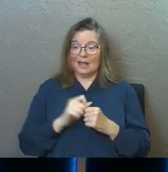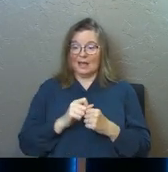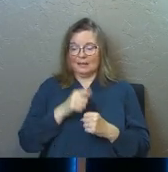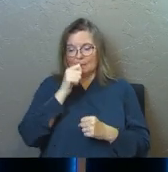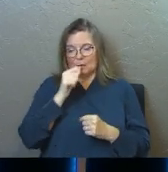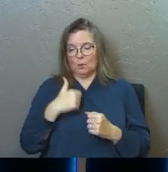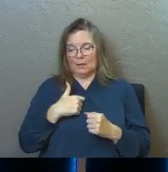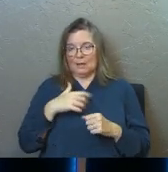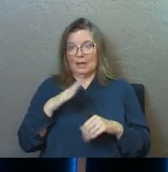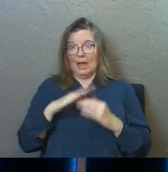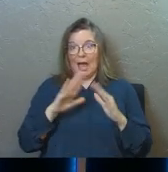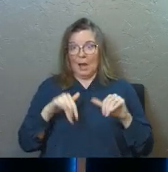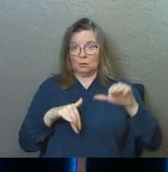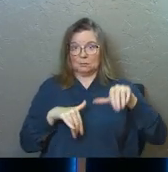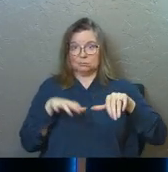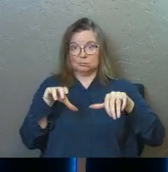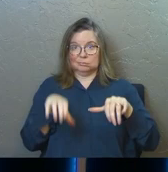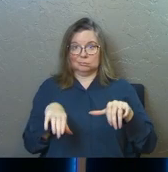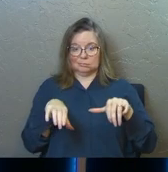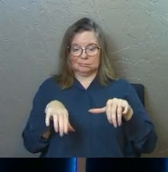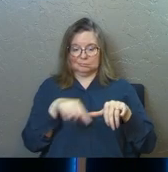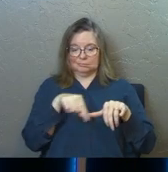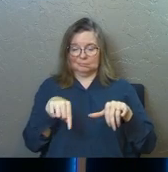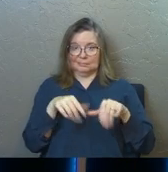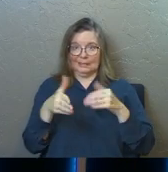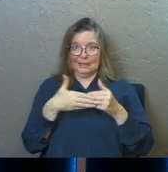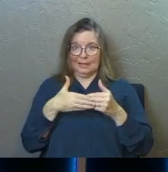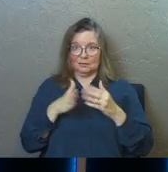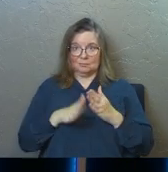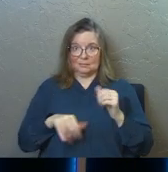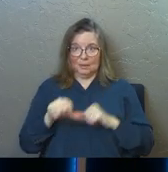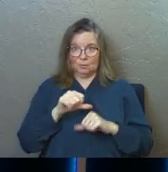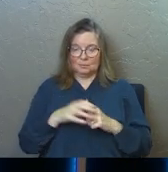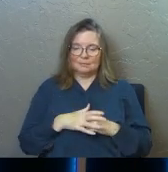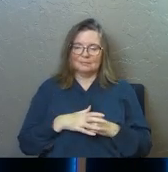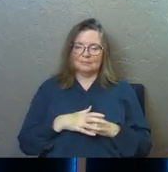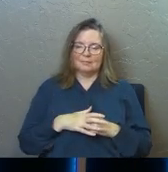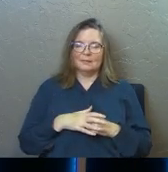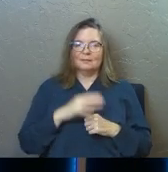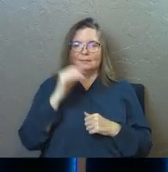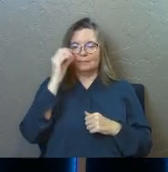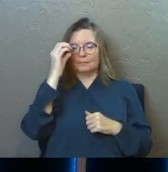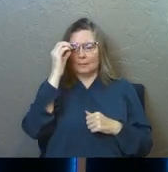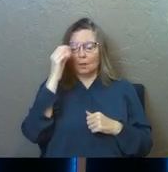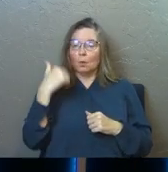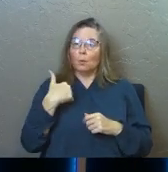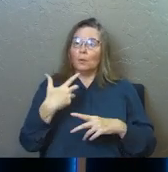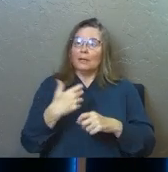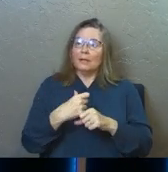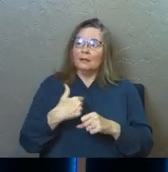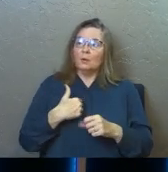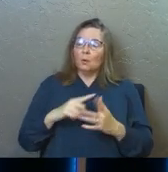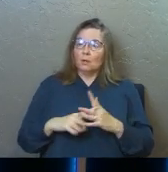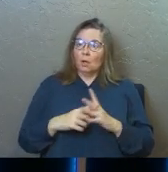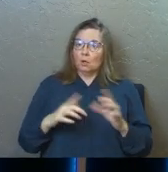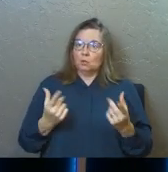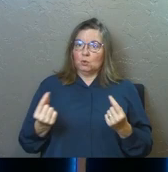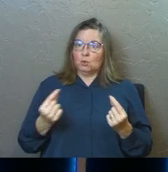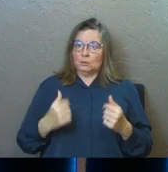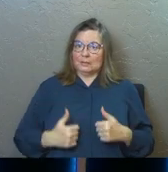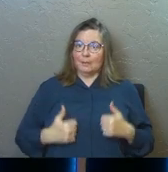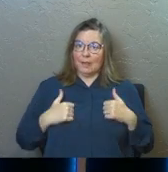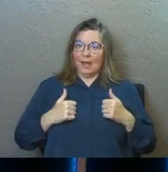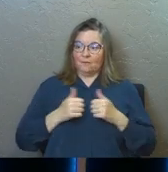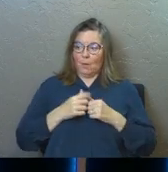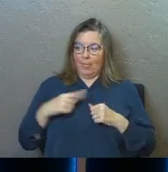put up with us as next door neighbors. It's just the truth. God has blessed us, and you know, for them. Yeesh. But we get to, we started to do some